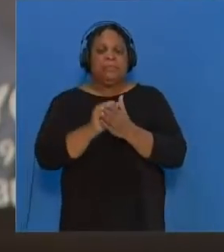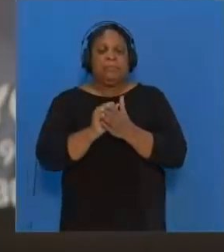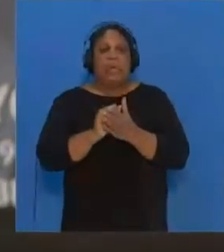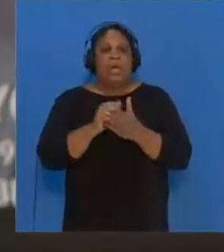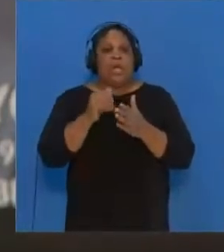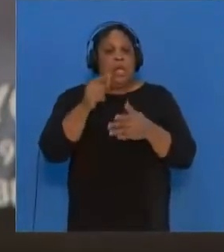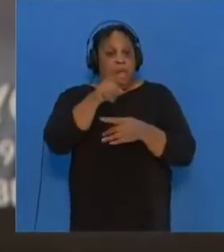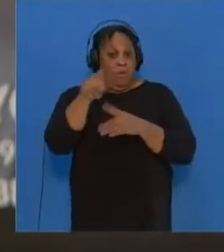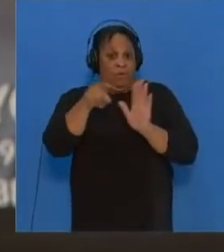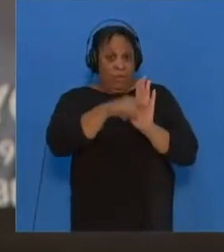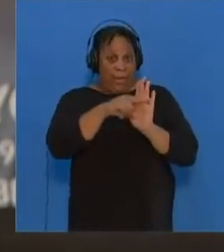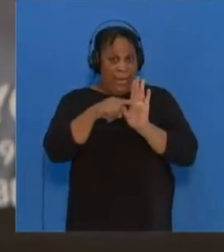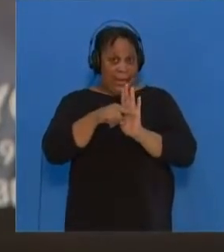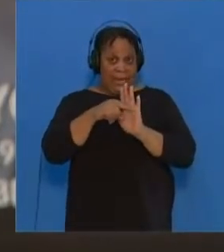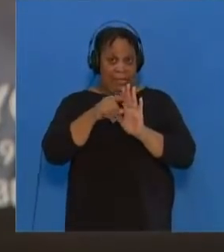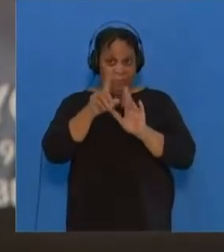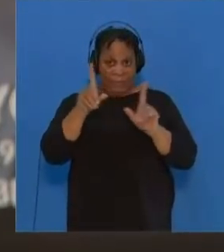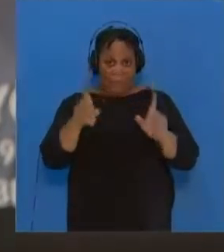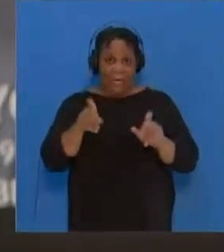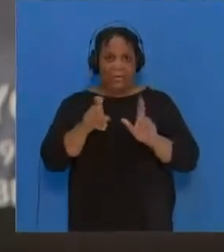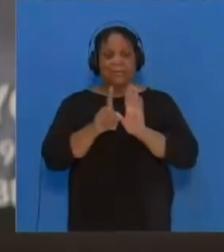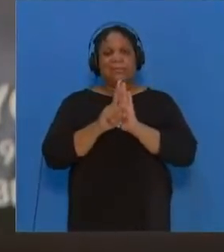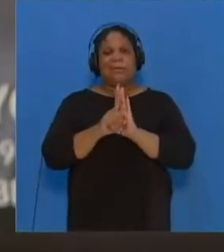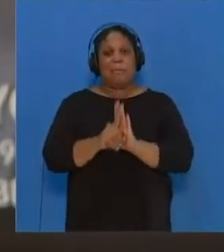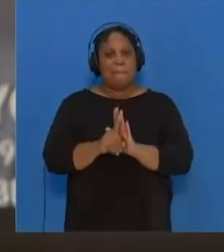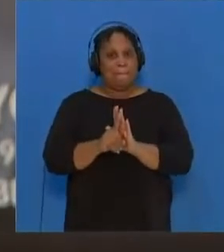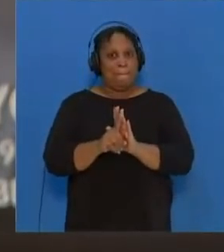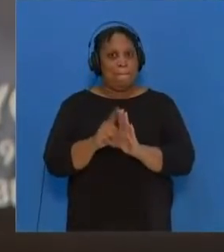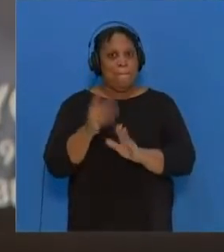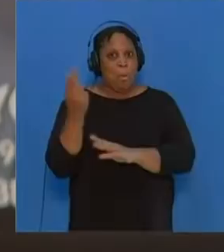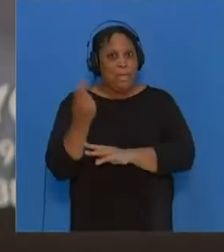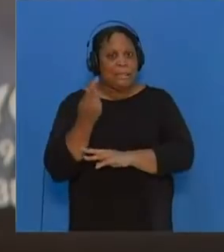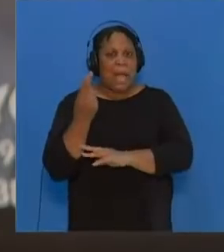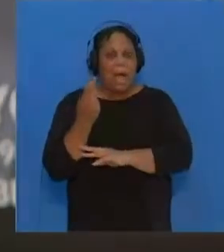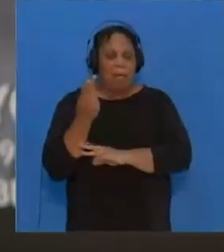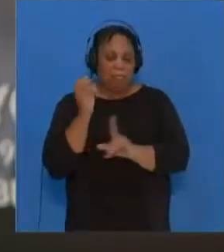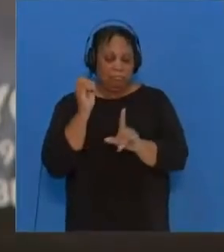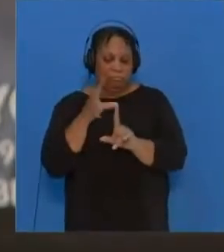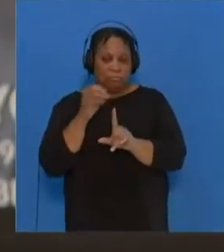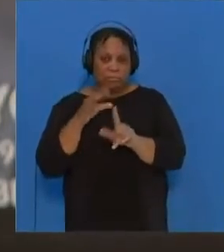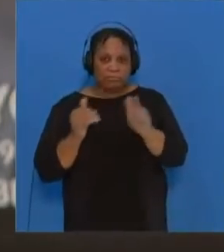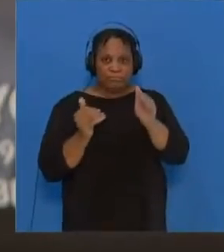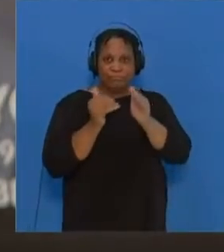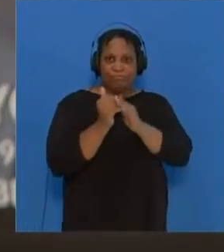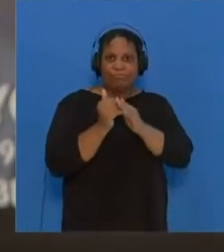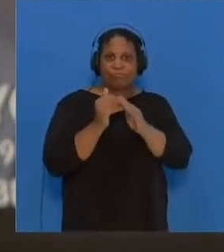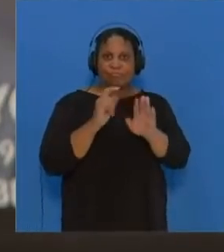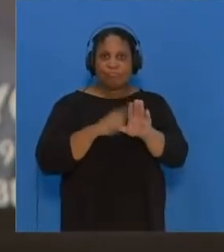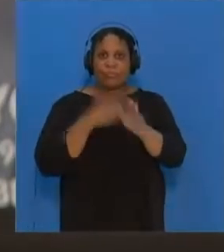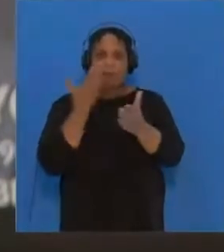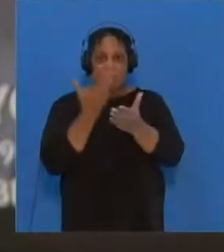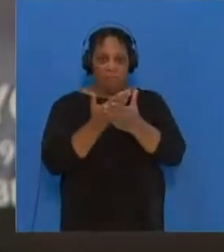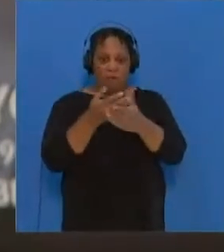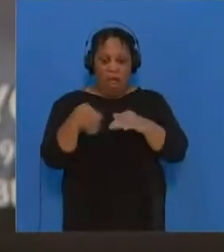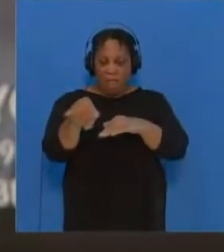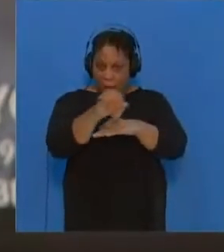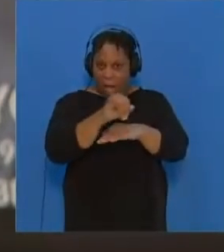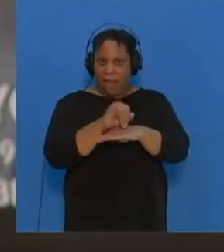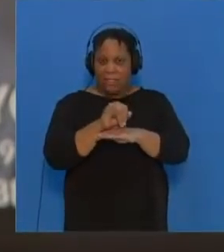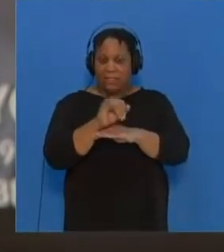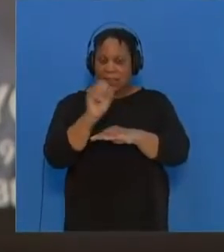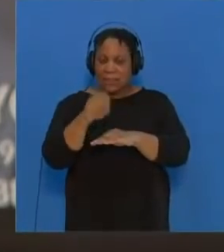negative, it is a moment in time. If they have been exposed up into the moment that they arrive on island, they